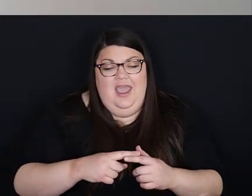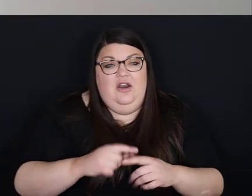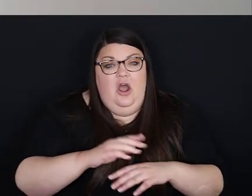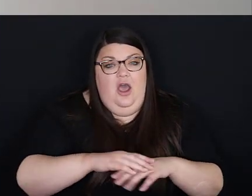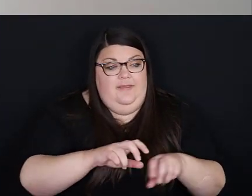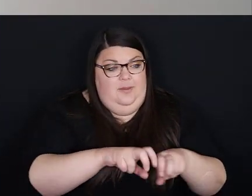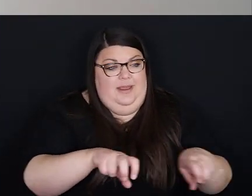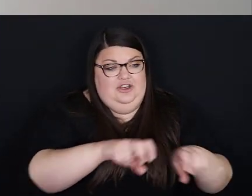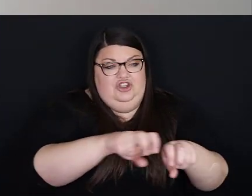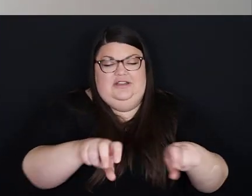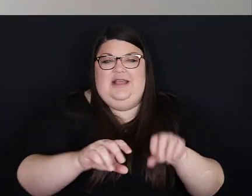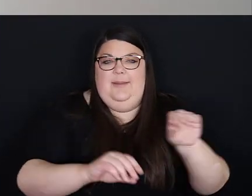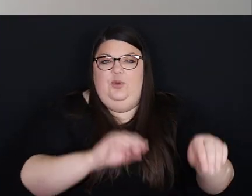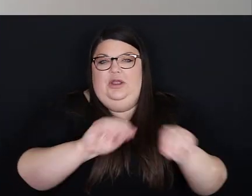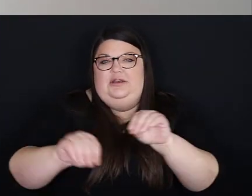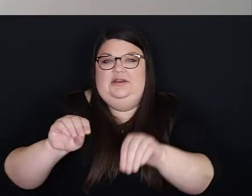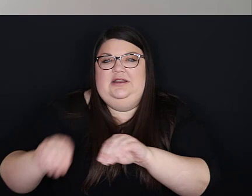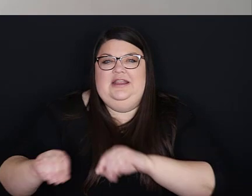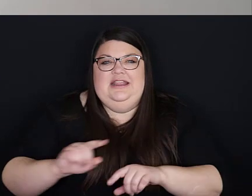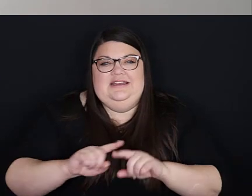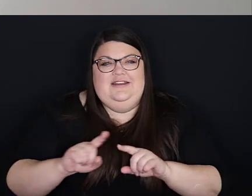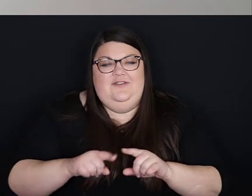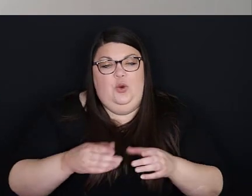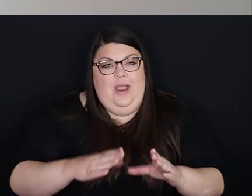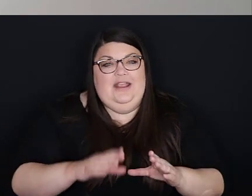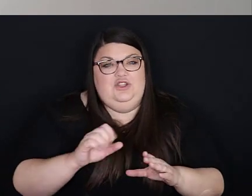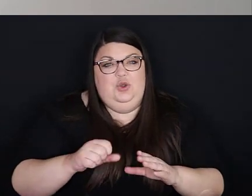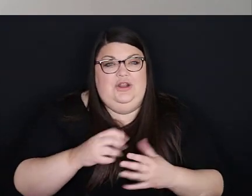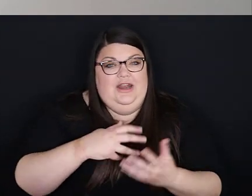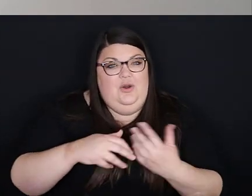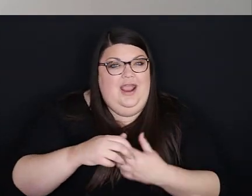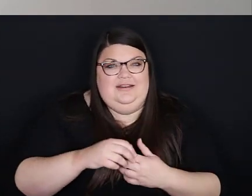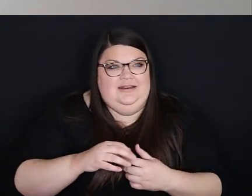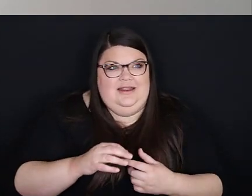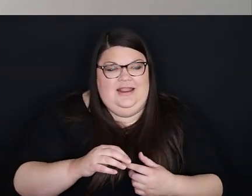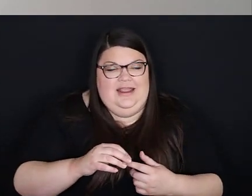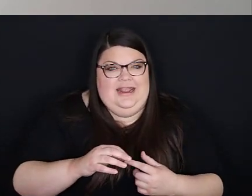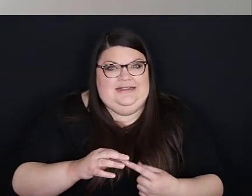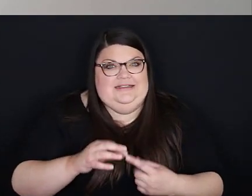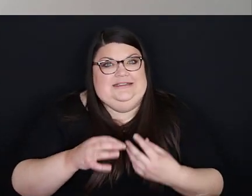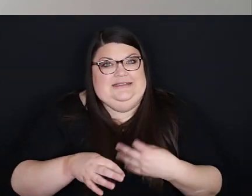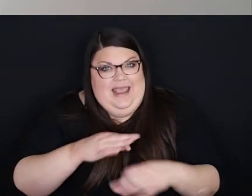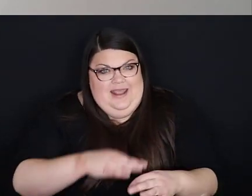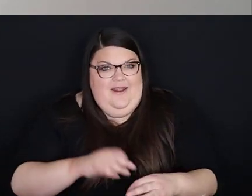ways that you can interact other than sex. So there was like